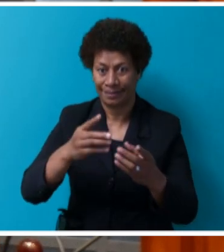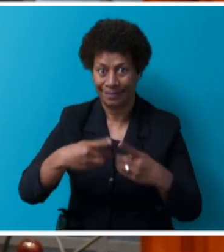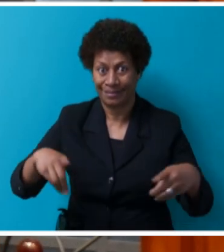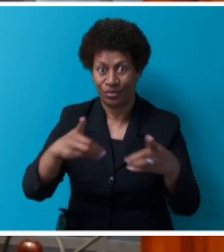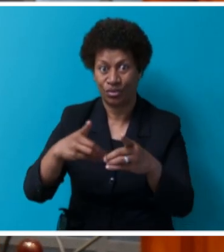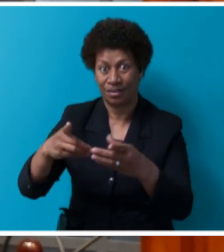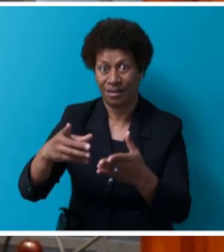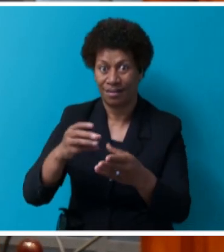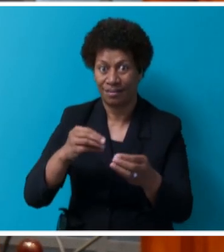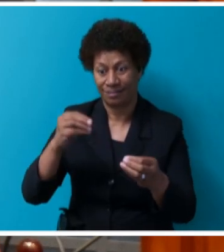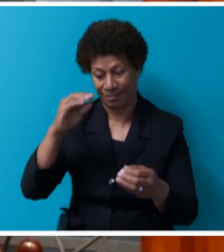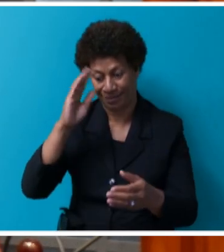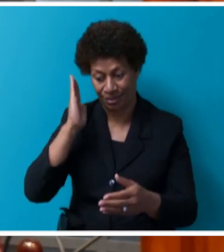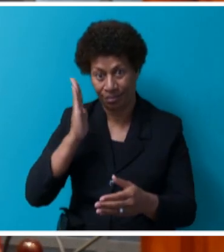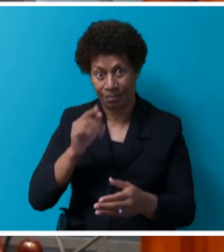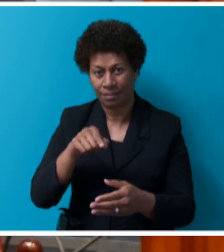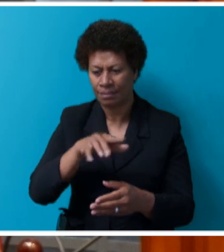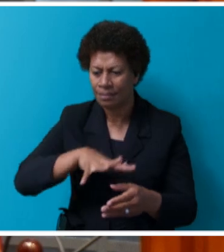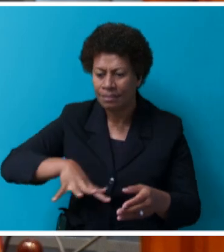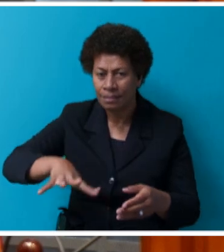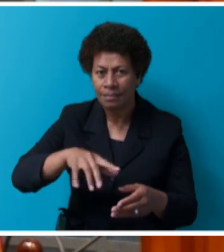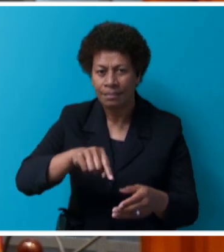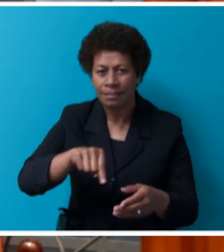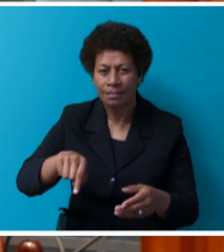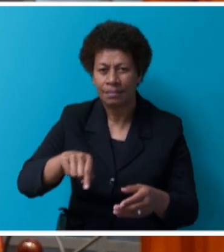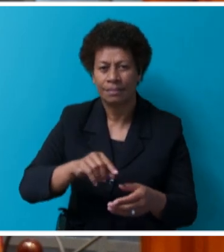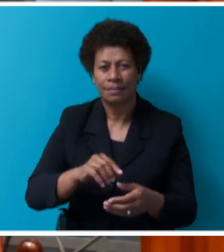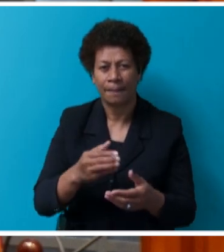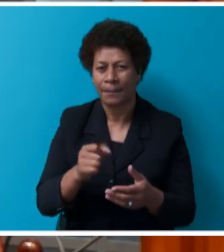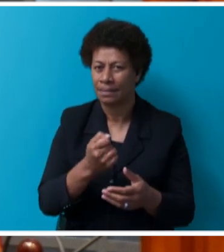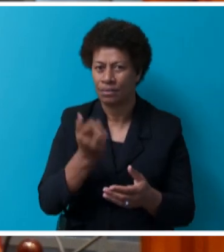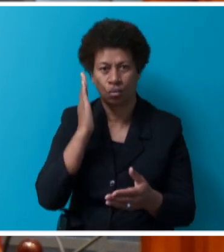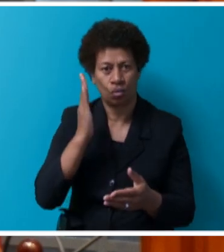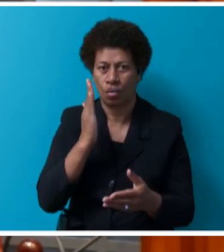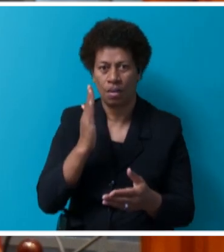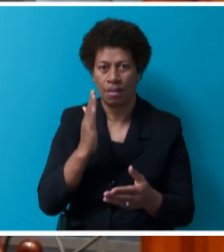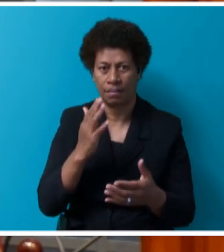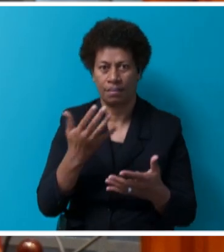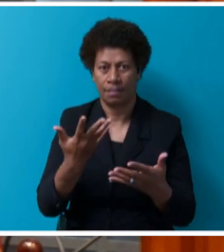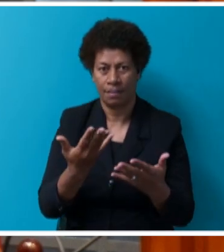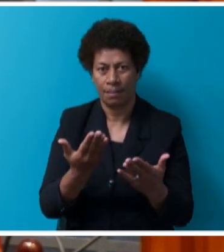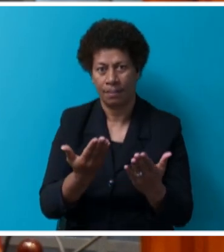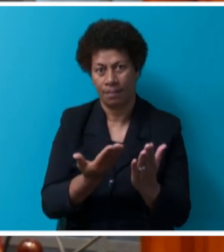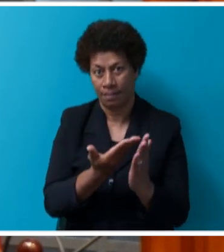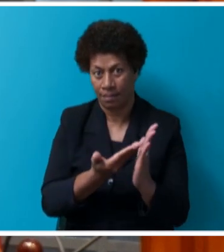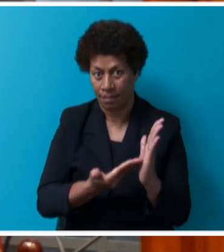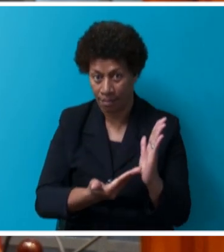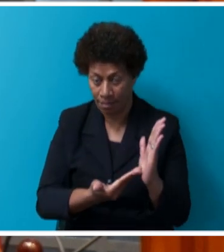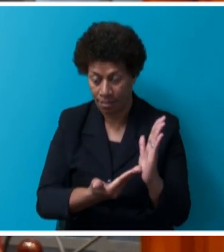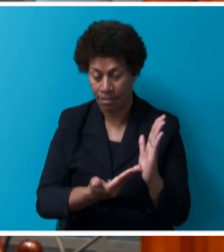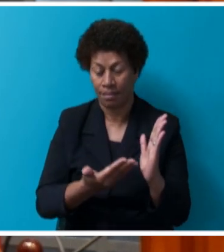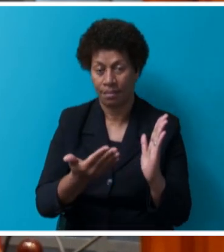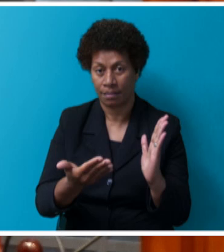officers for the attention of their respective heads of schools, of TEDs, and standalone